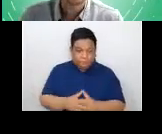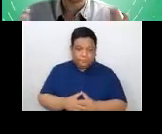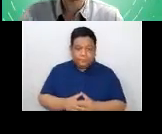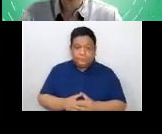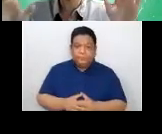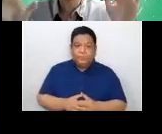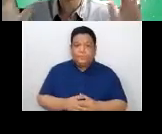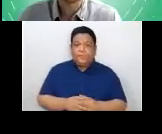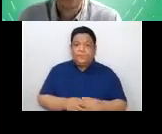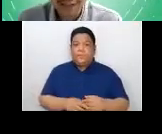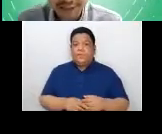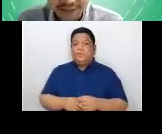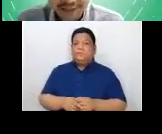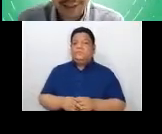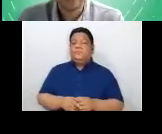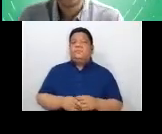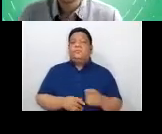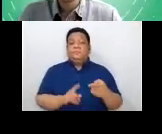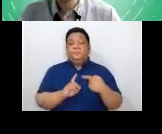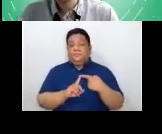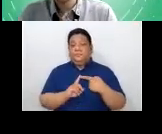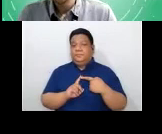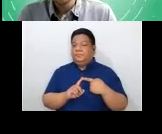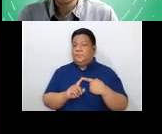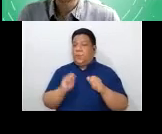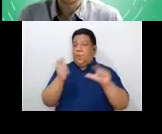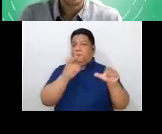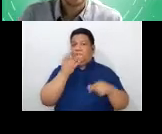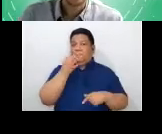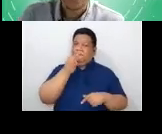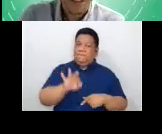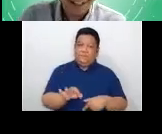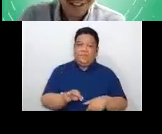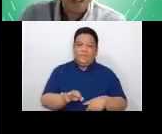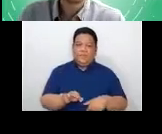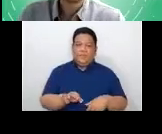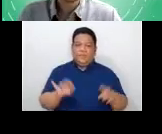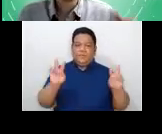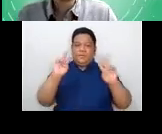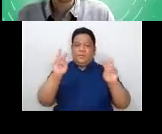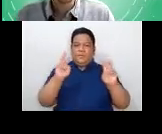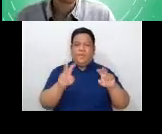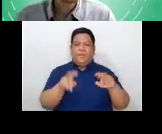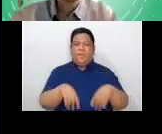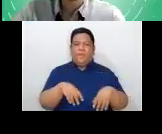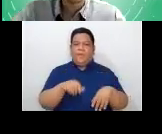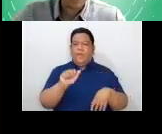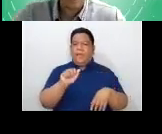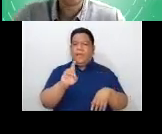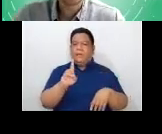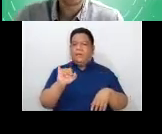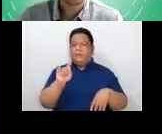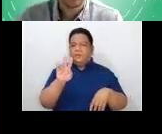with everyone's favorite, right? So this is called additive manufacturing. And many of us will know this by,